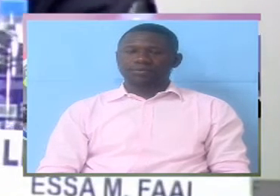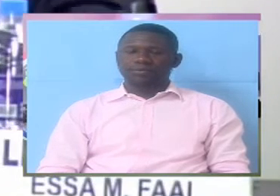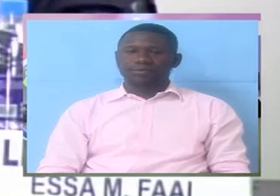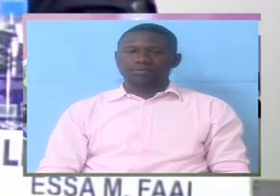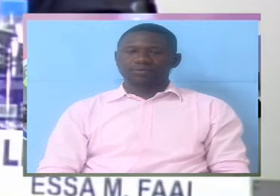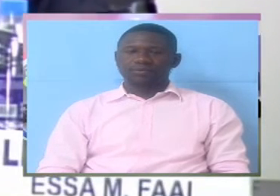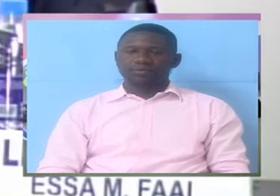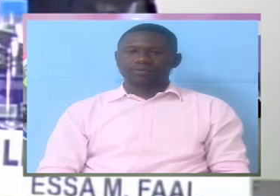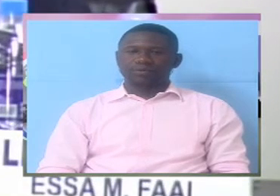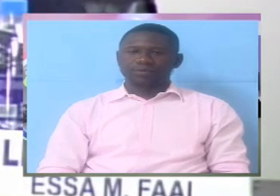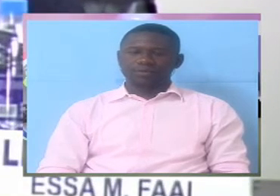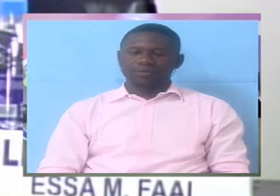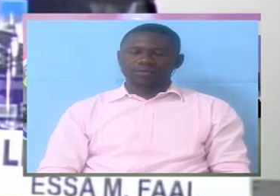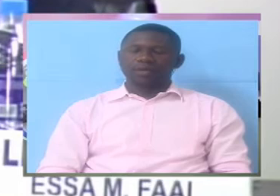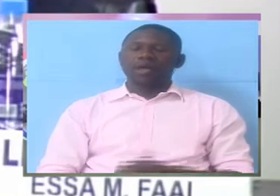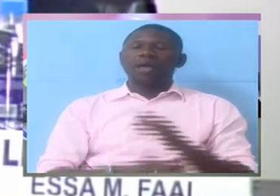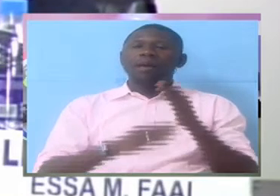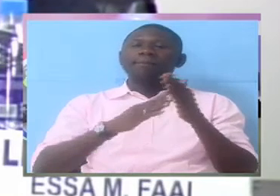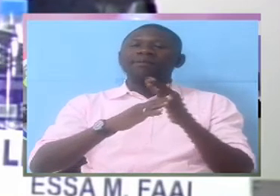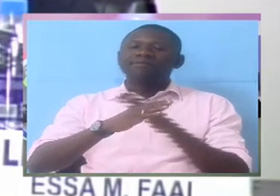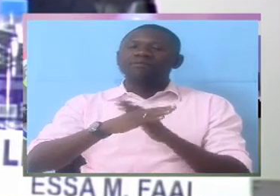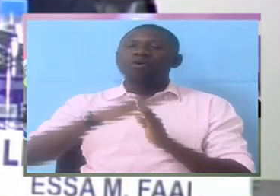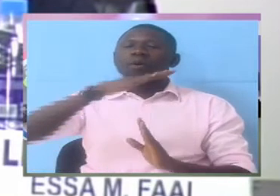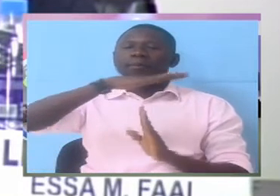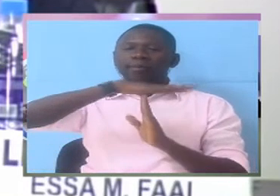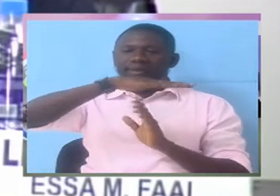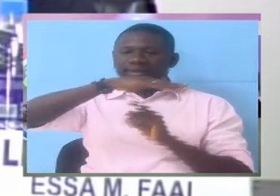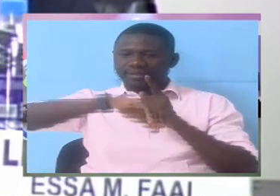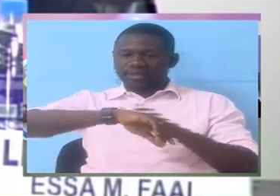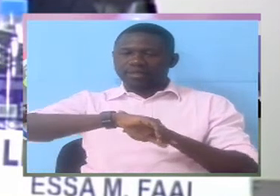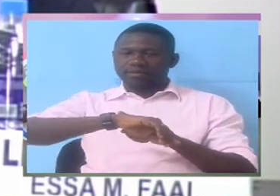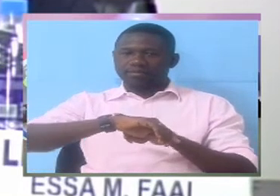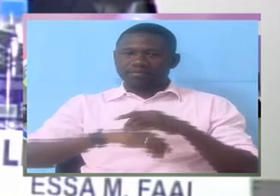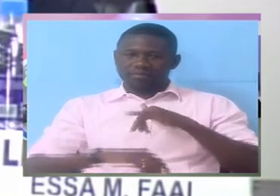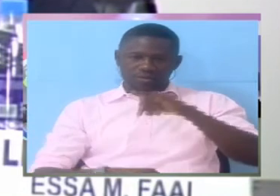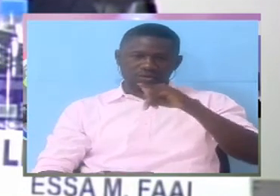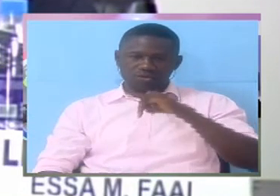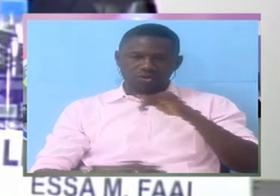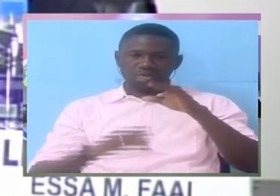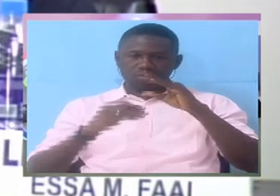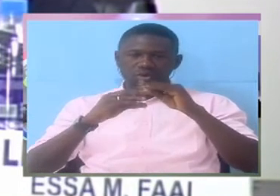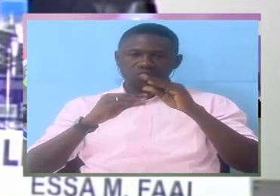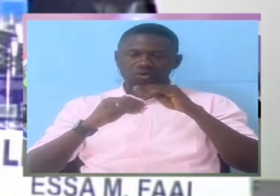Before the break, we were talking about